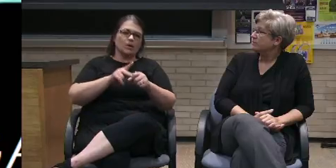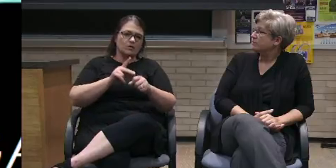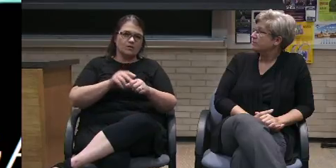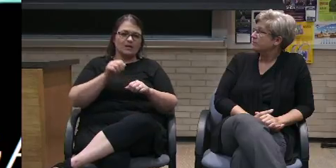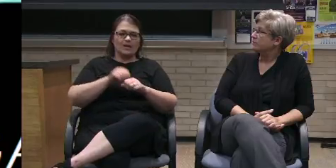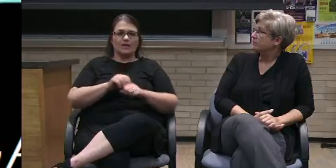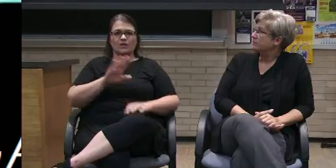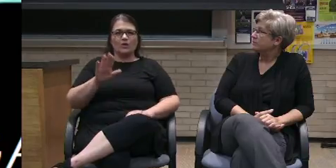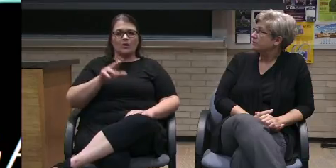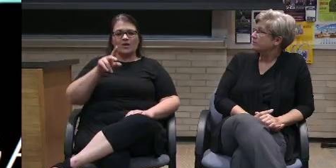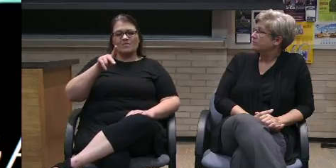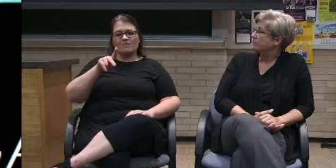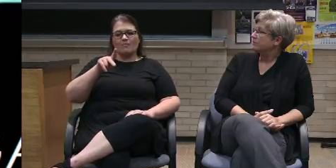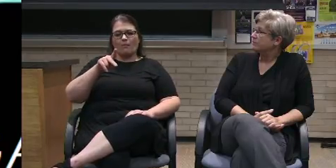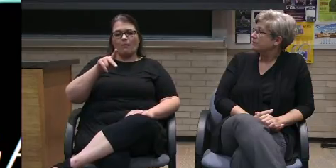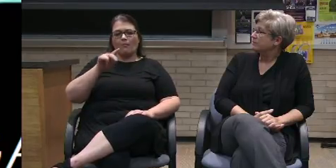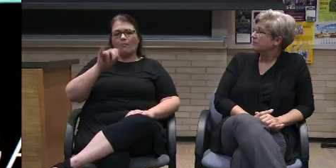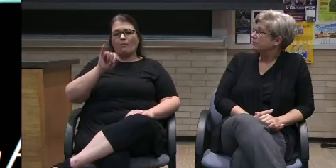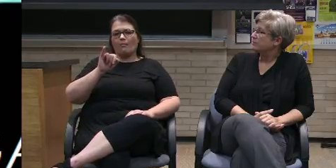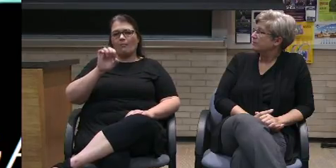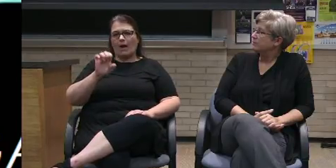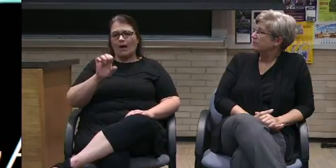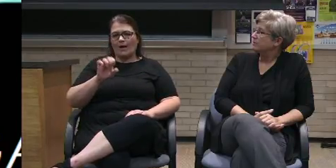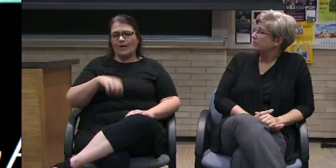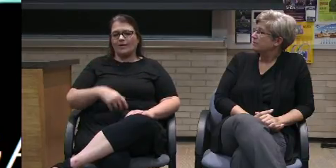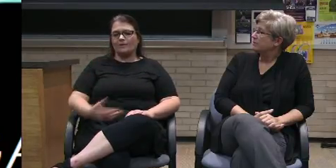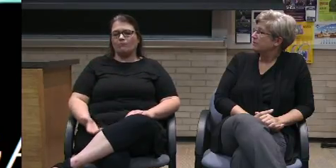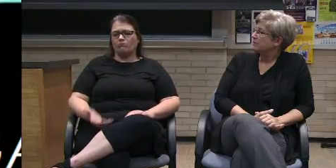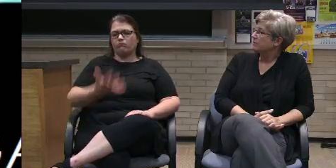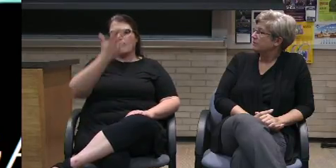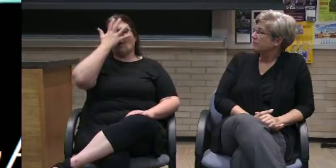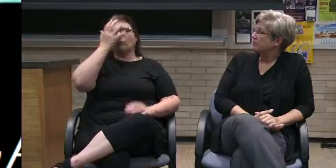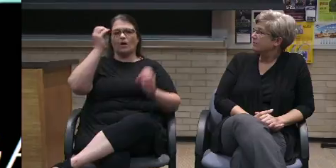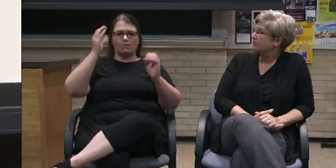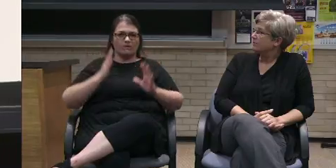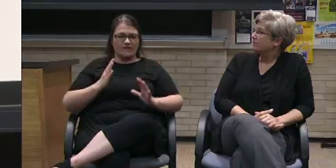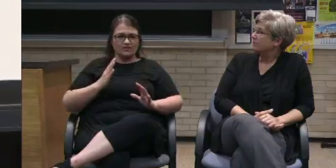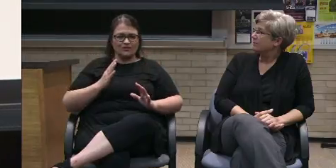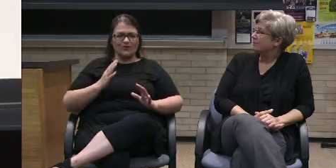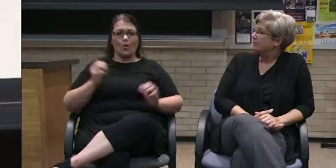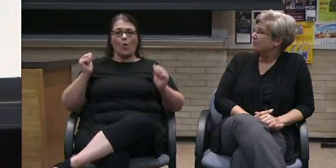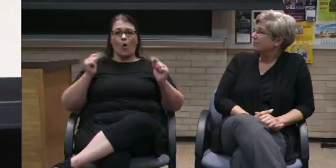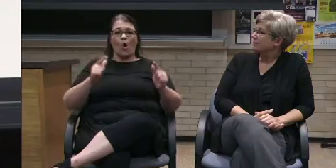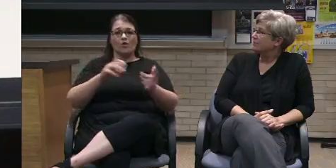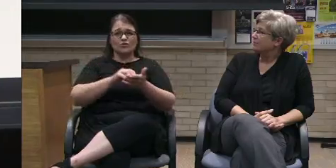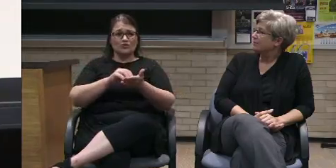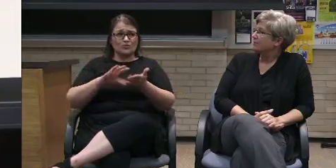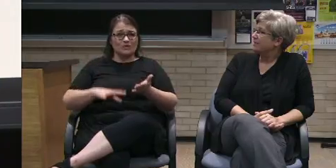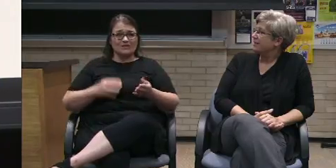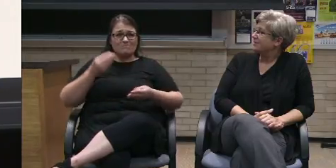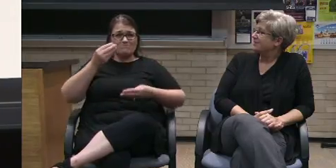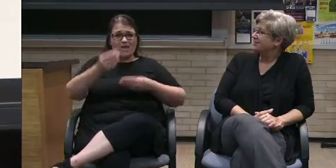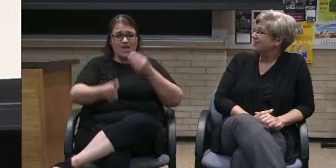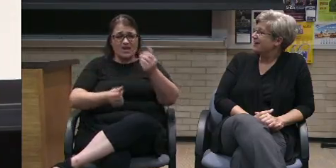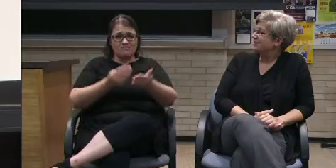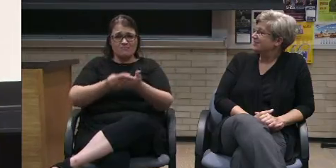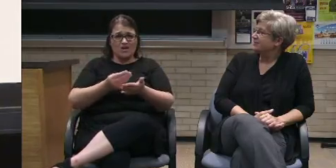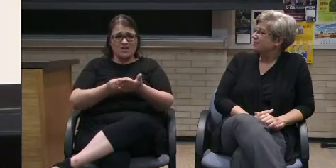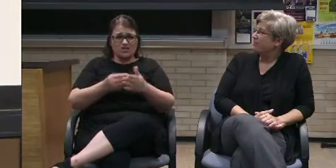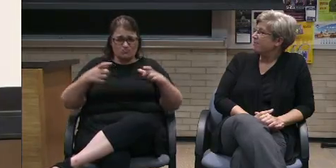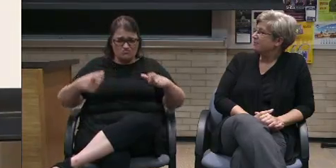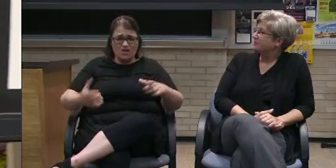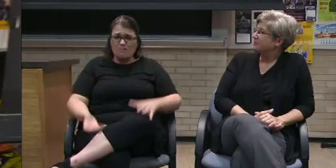Professor fundraiser. Every single student paid money to Pie the Professor. And what they